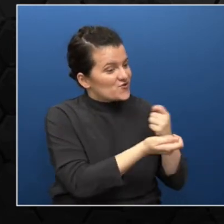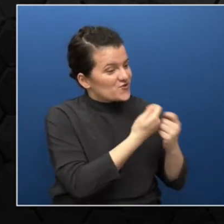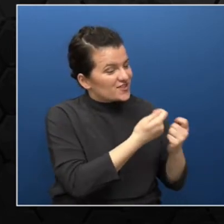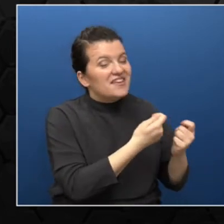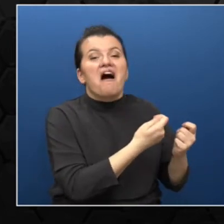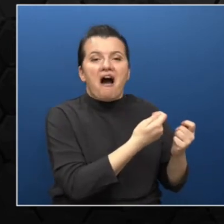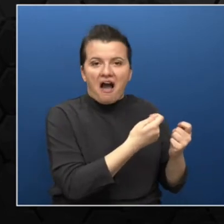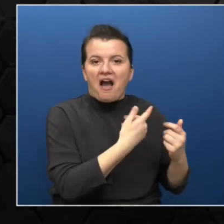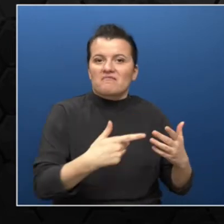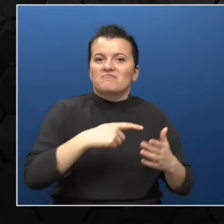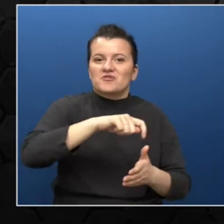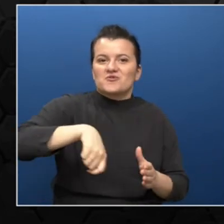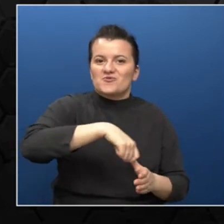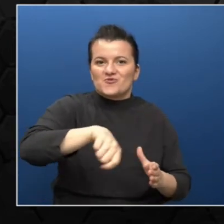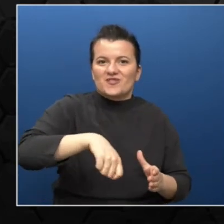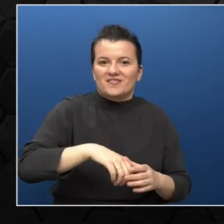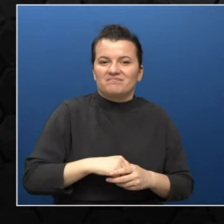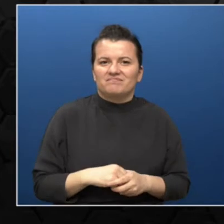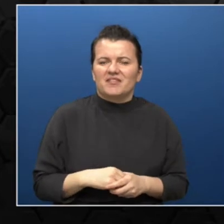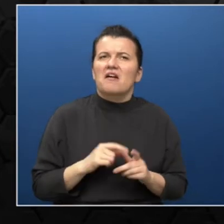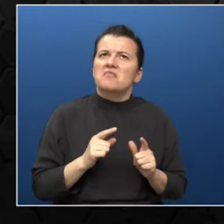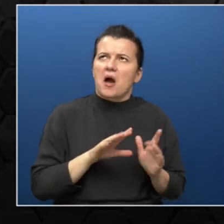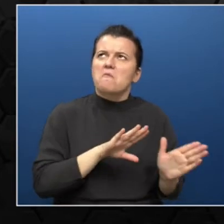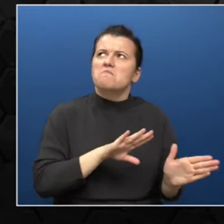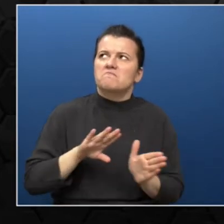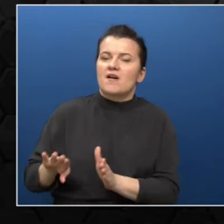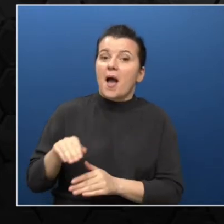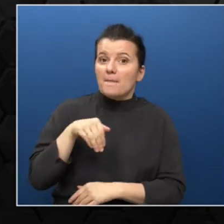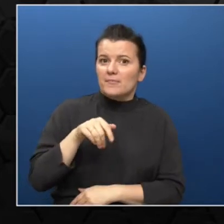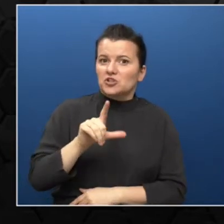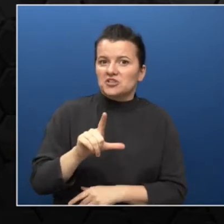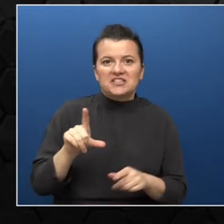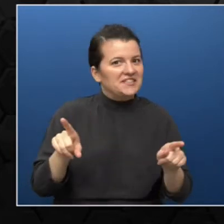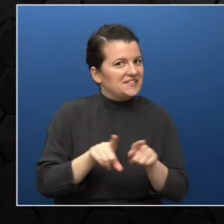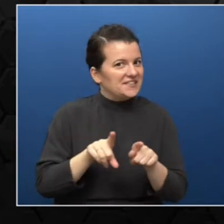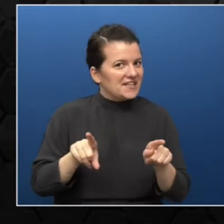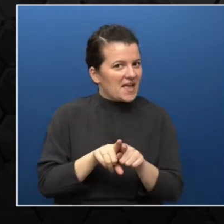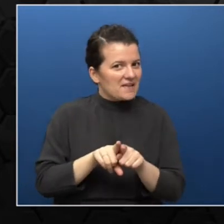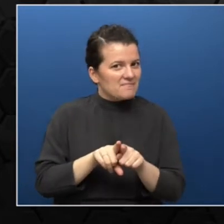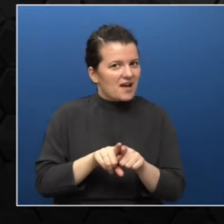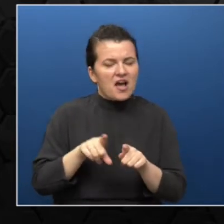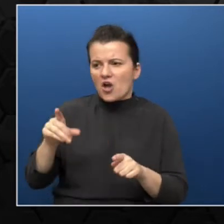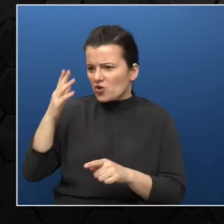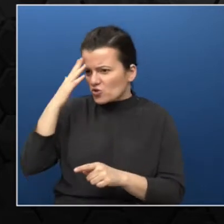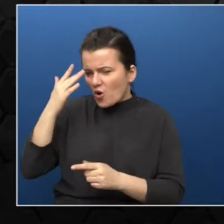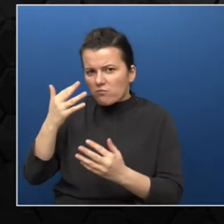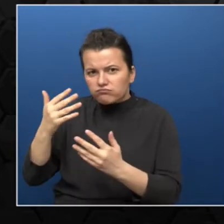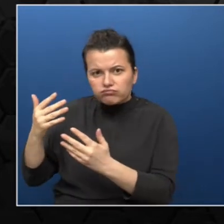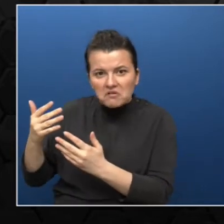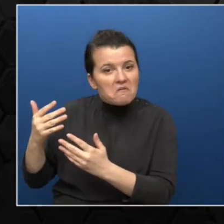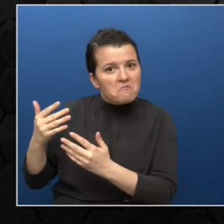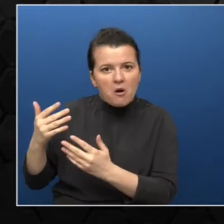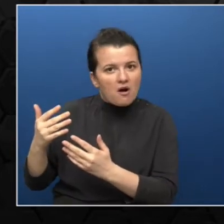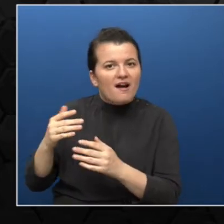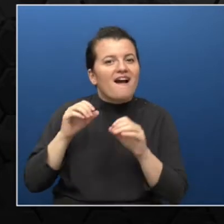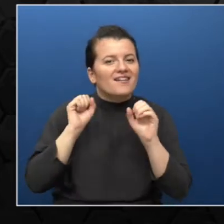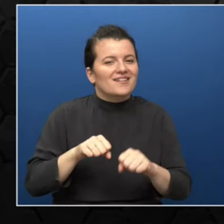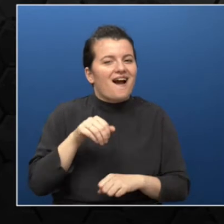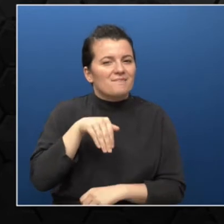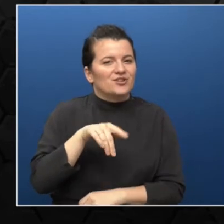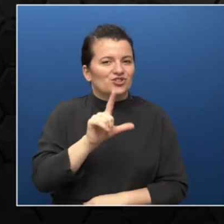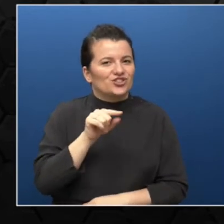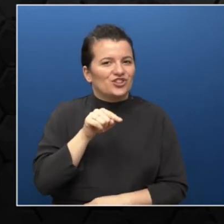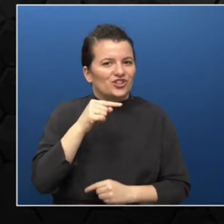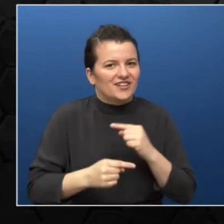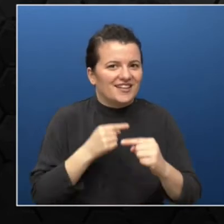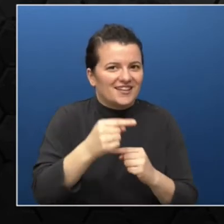same applies to machine learning. And this is the key takeaway. In my opinion, it is important that we